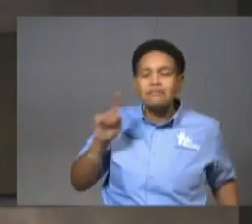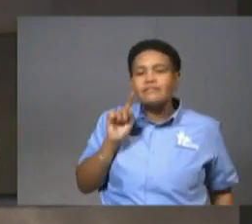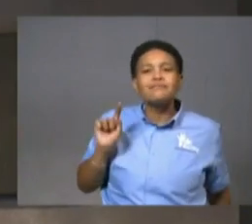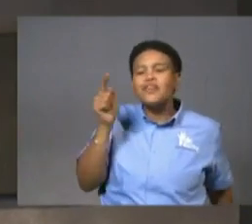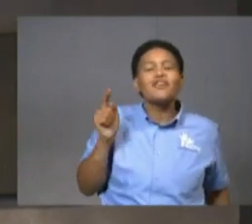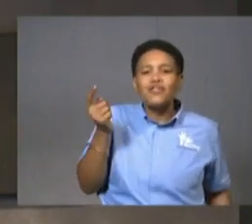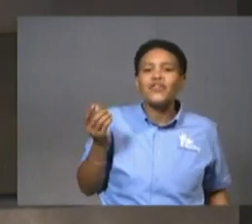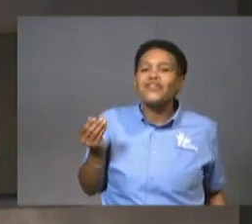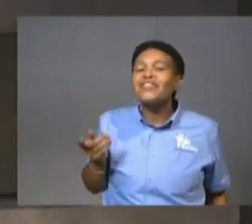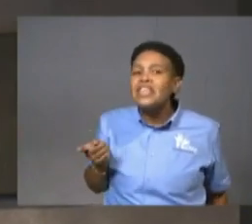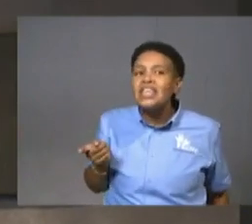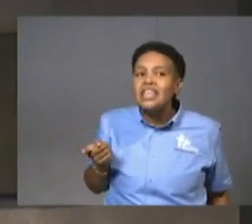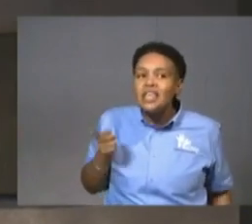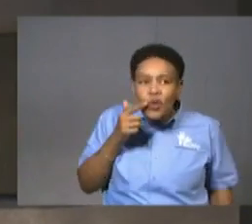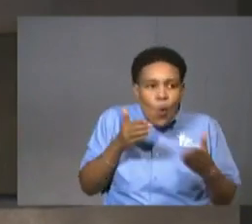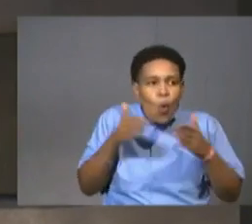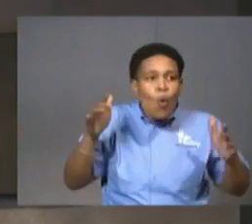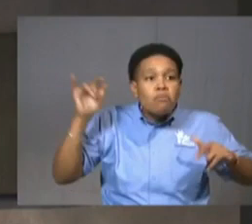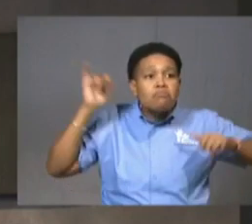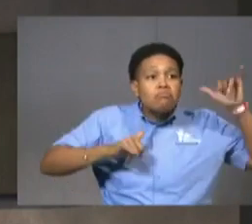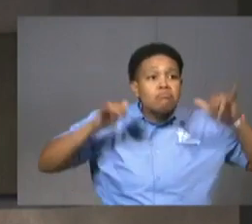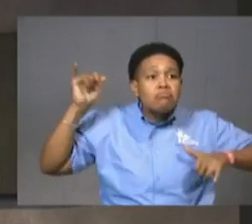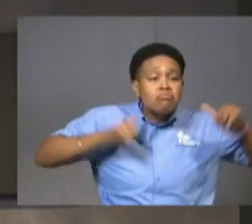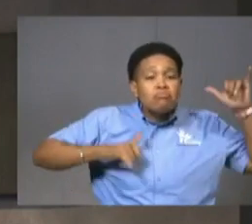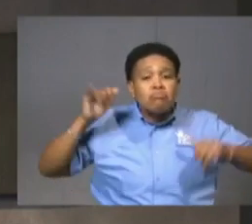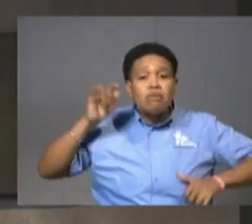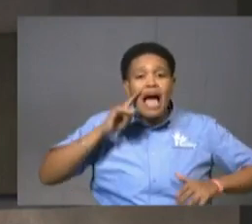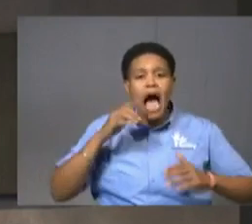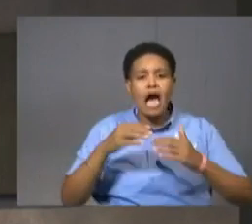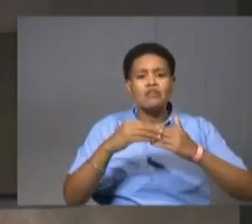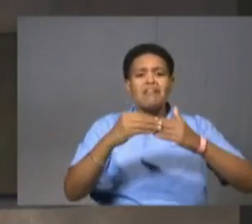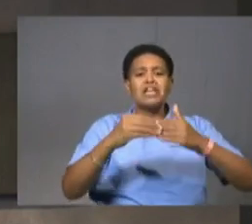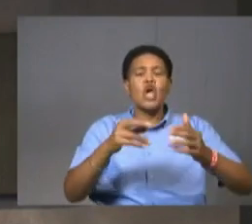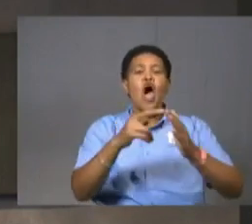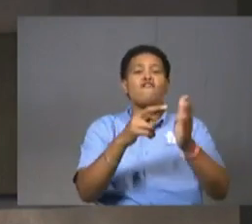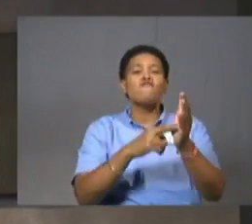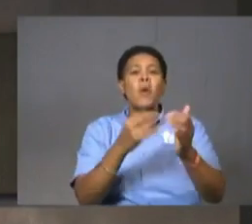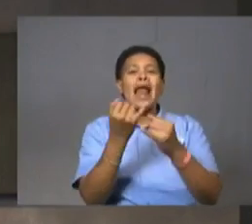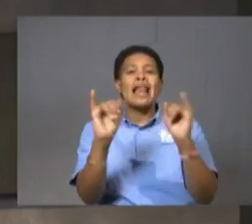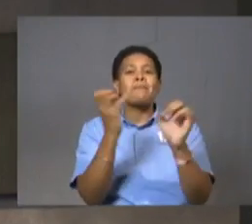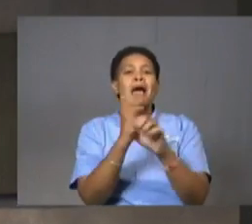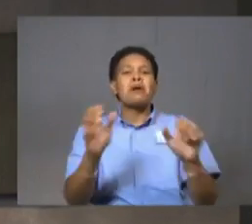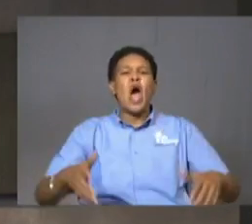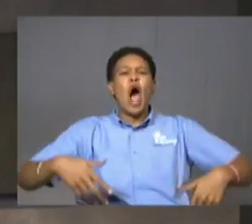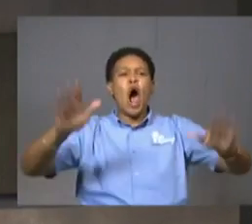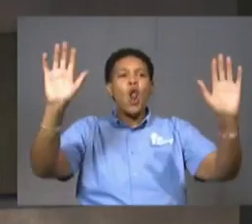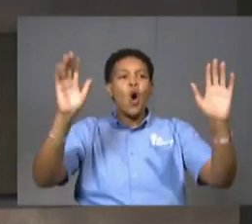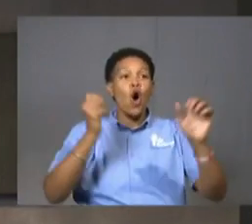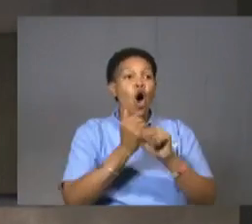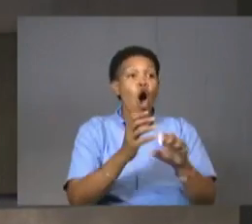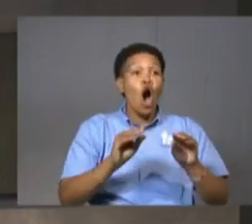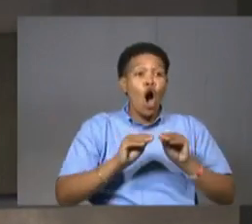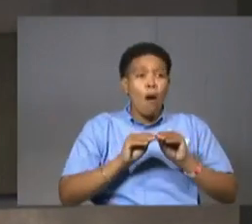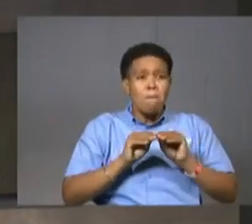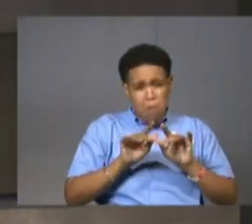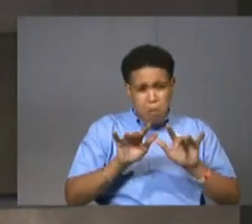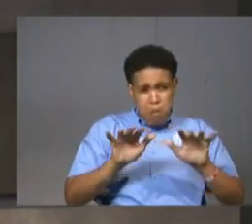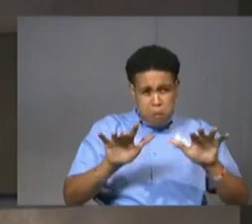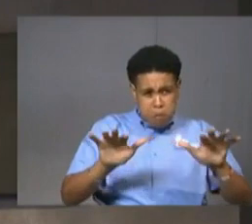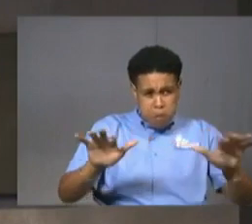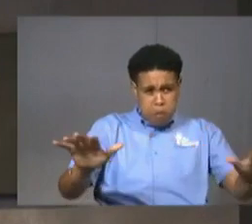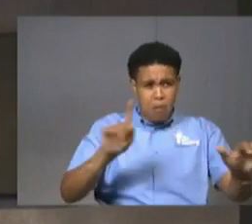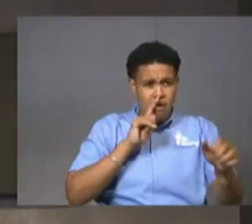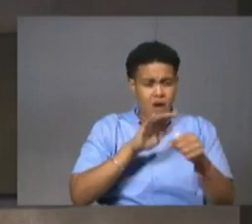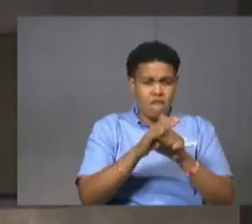borders and the loosening of the rules over independence has resulted in an explosion of cases. The